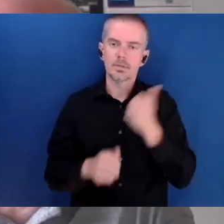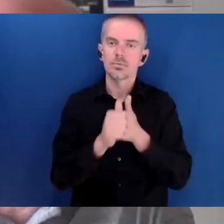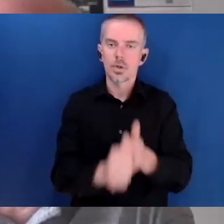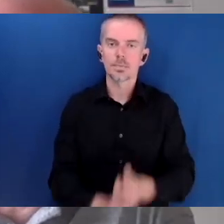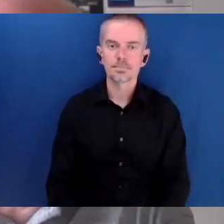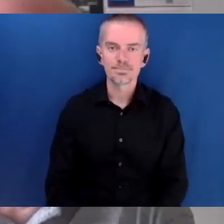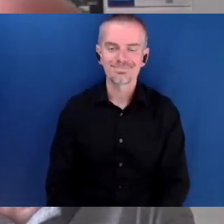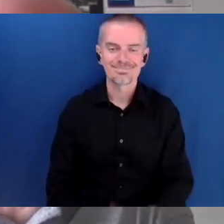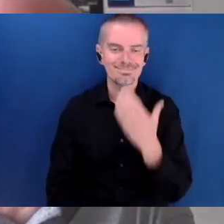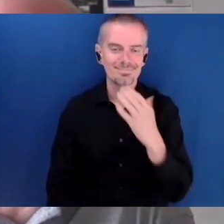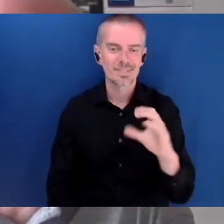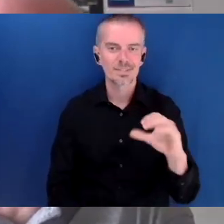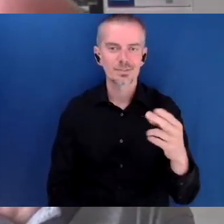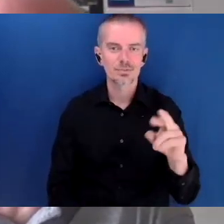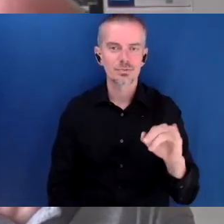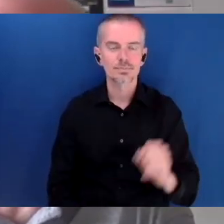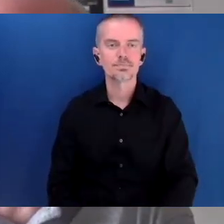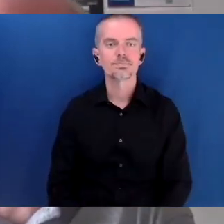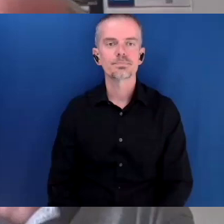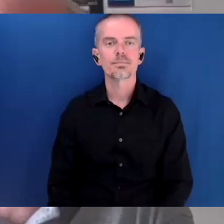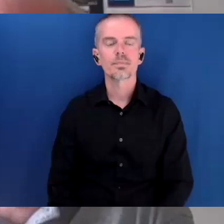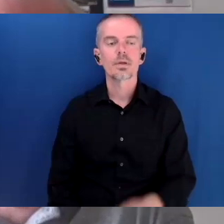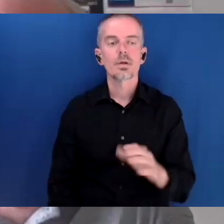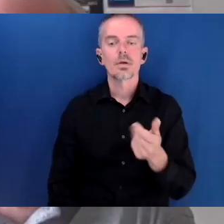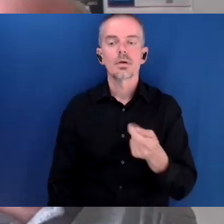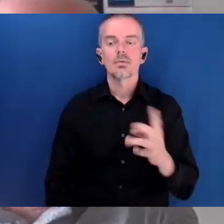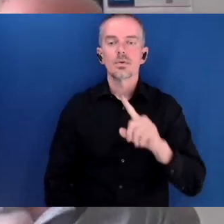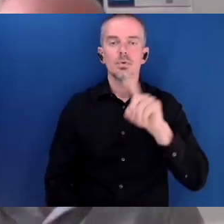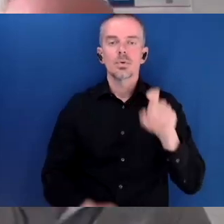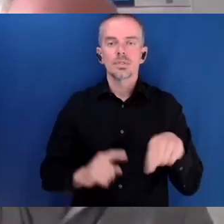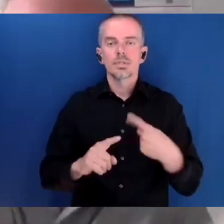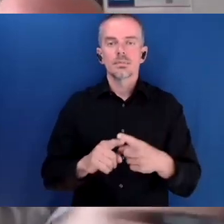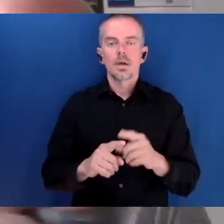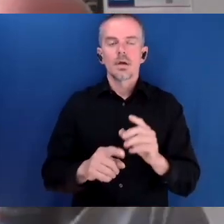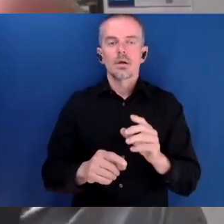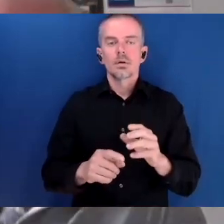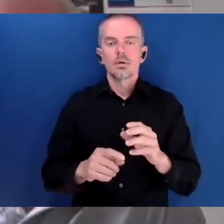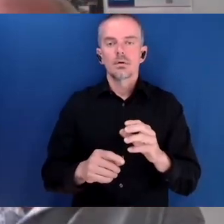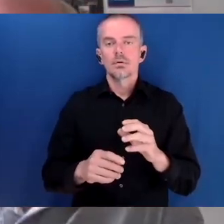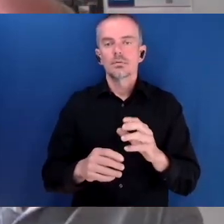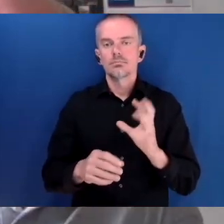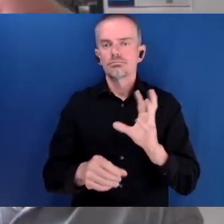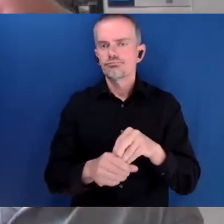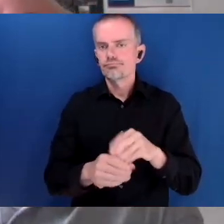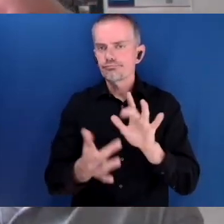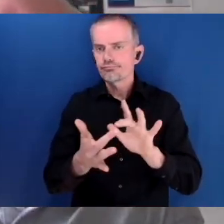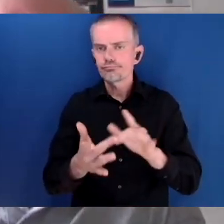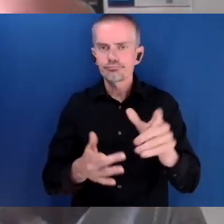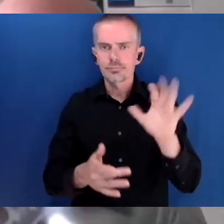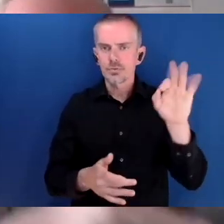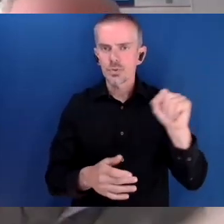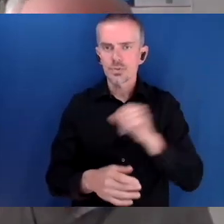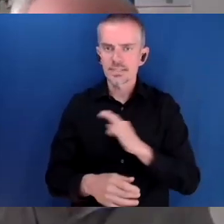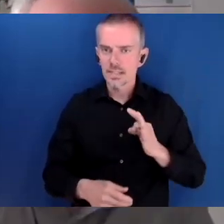Thanks, Chris. We have a few questions around engaging Forest Service staff, kind of who to reach out to.